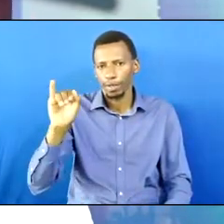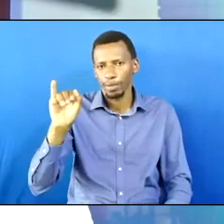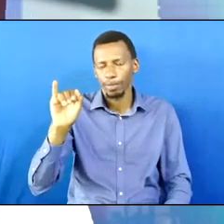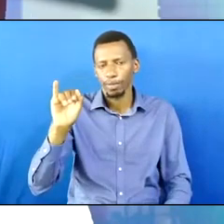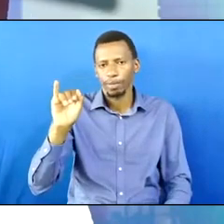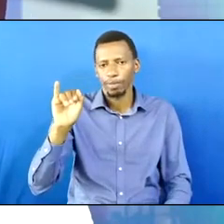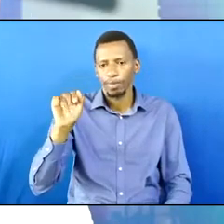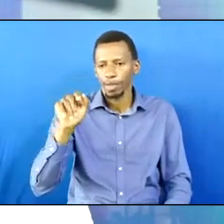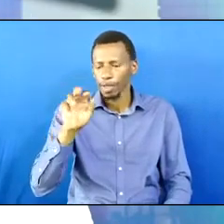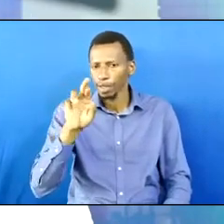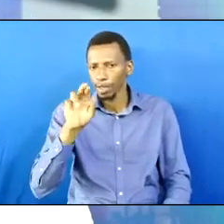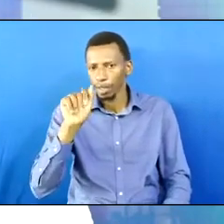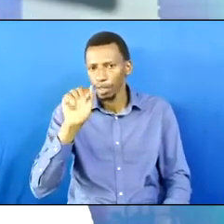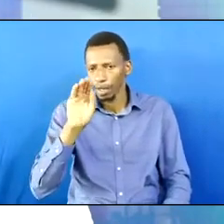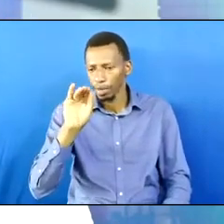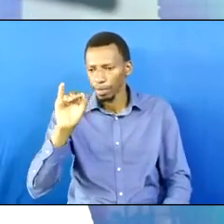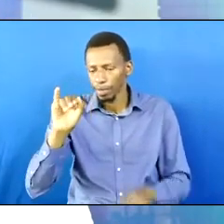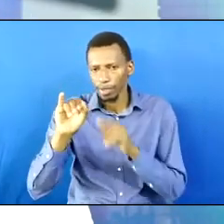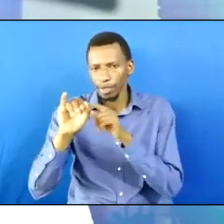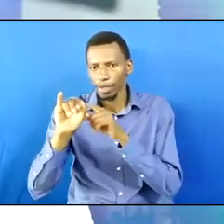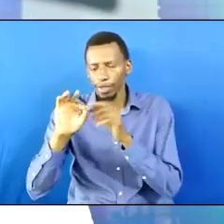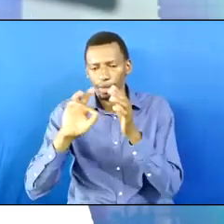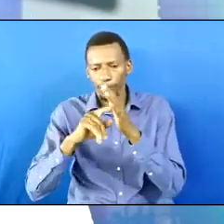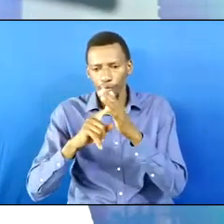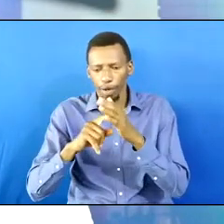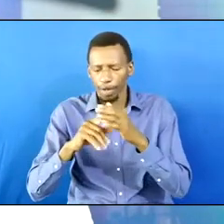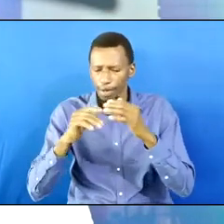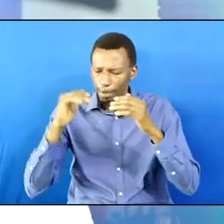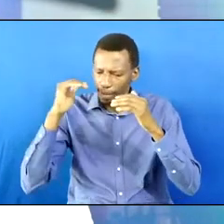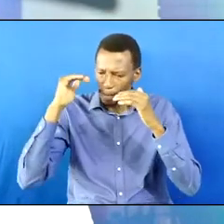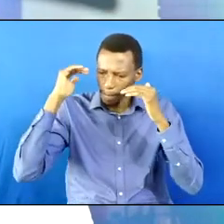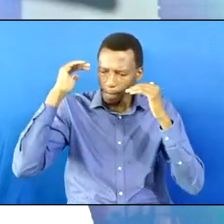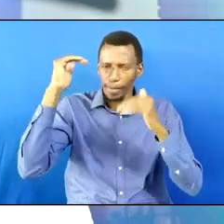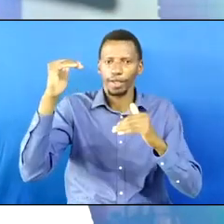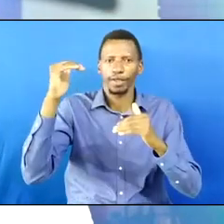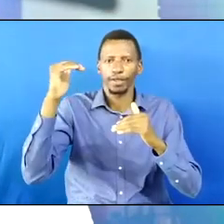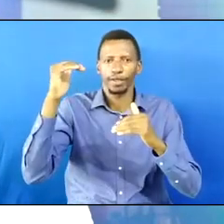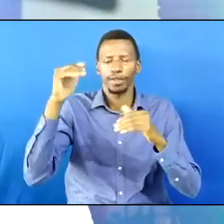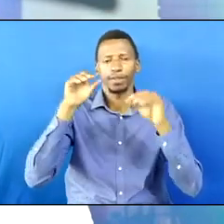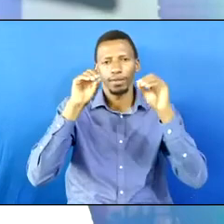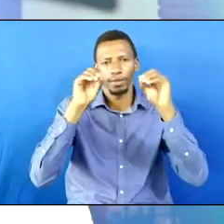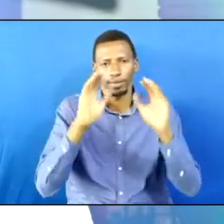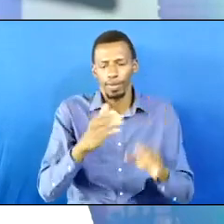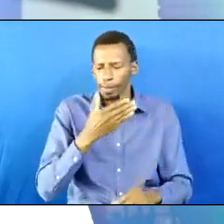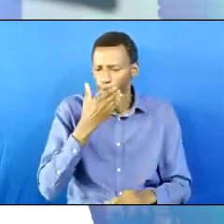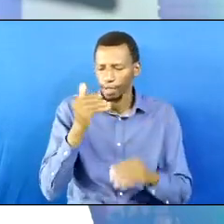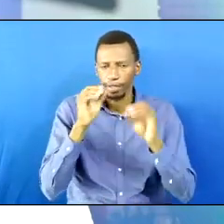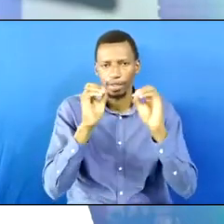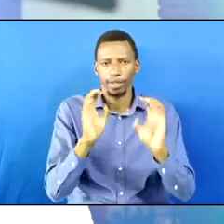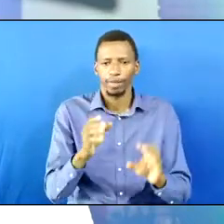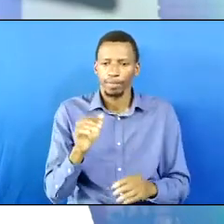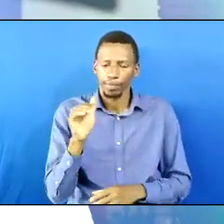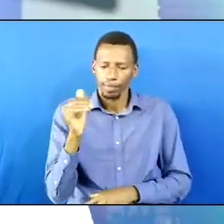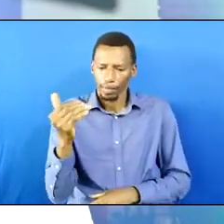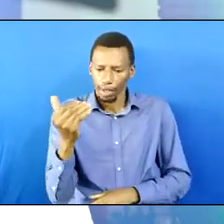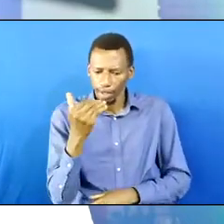is Rabbi? A Rabbi was the chief of all teachers, the best of all teachers. So he's asking,